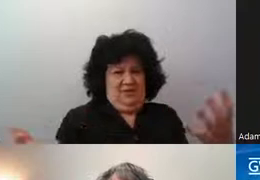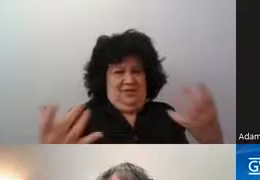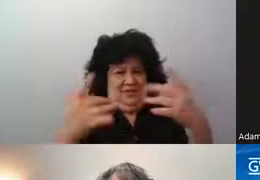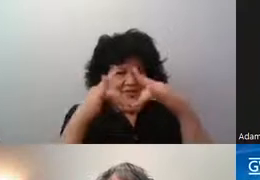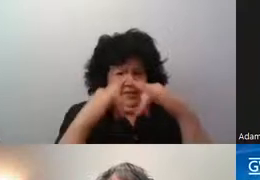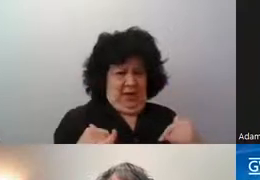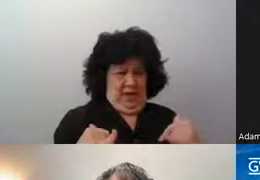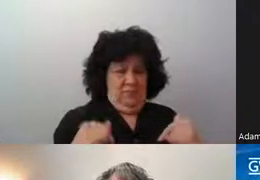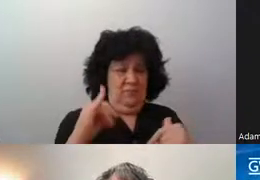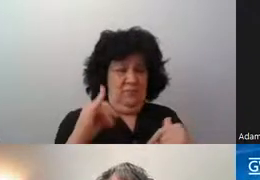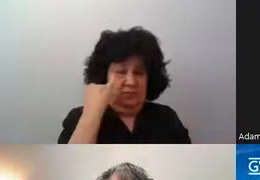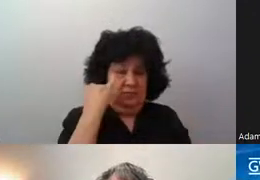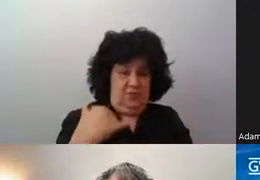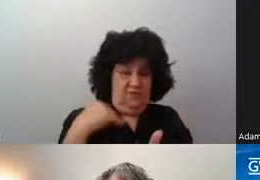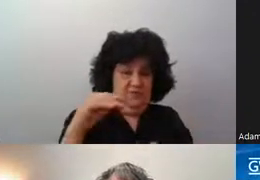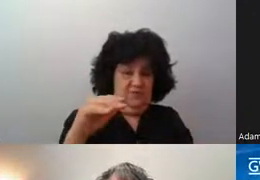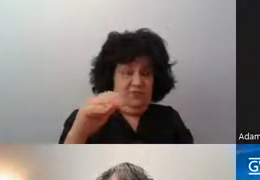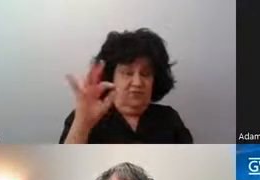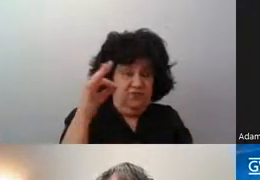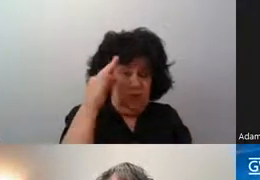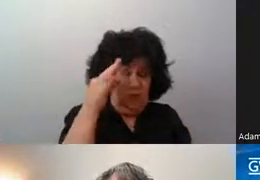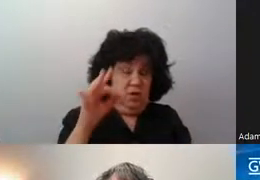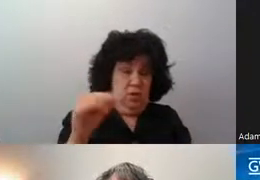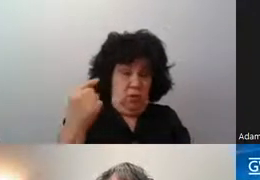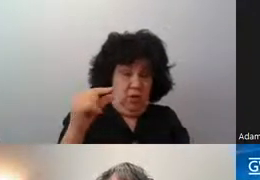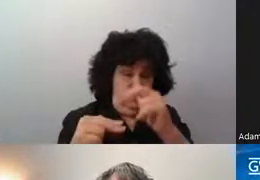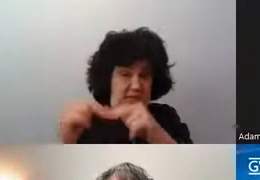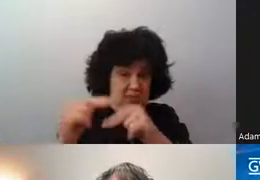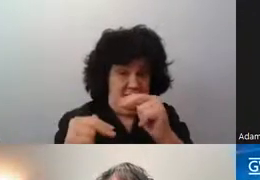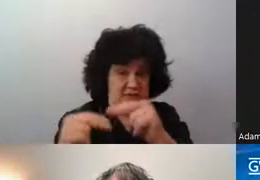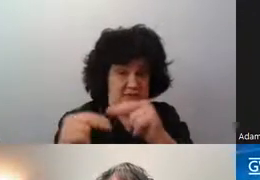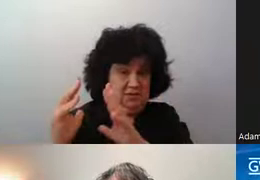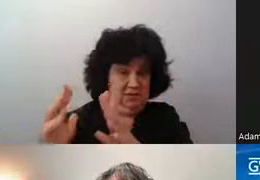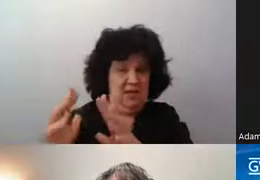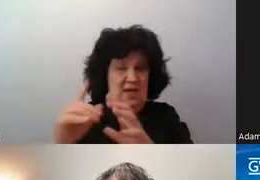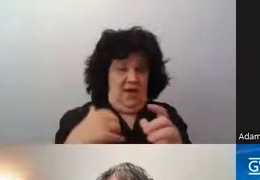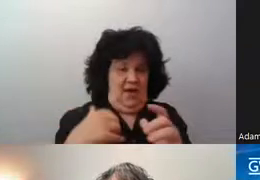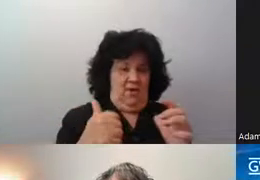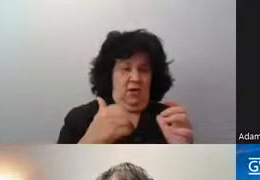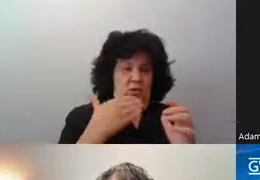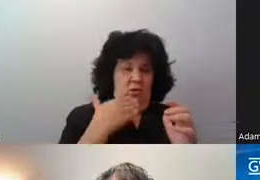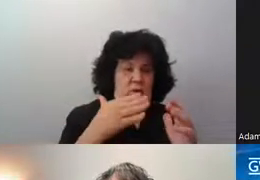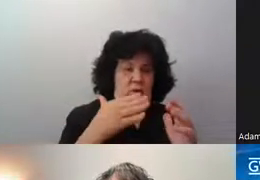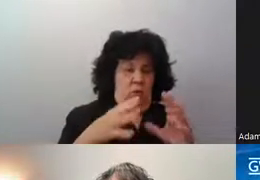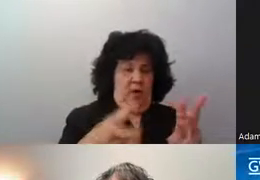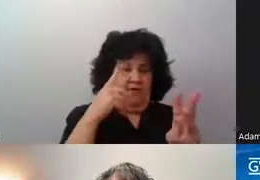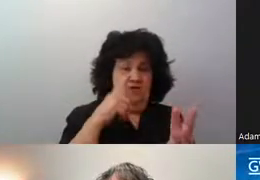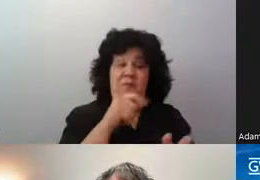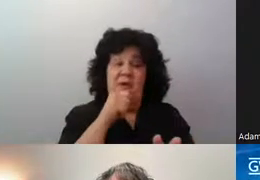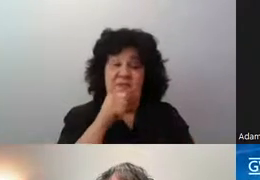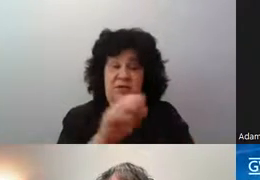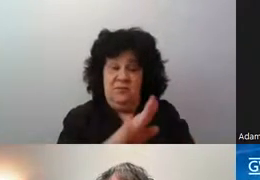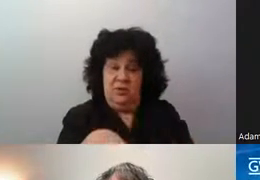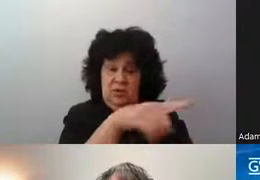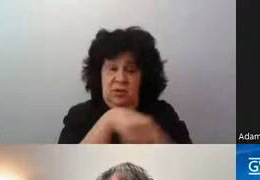Federal High Performance Green Buildings, you better have a good opening for industry and people not in the federal government to advise you,